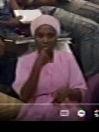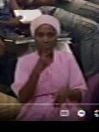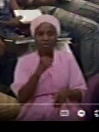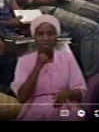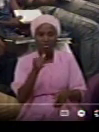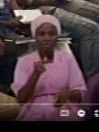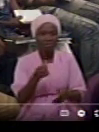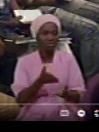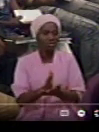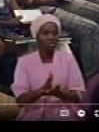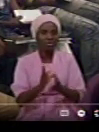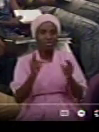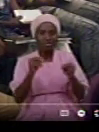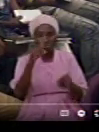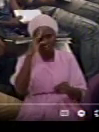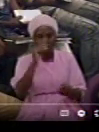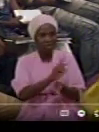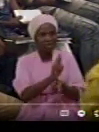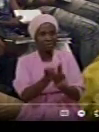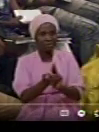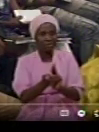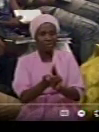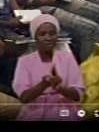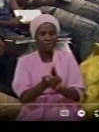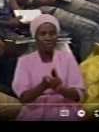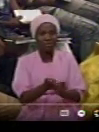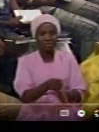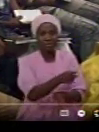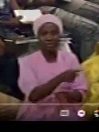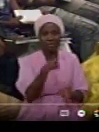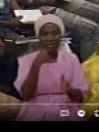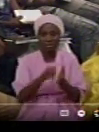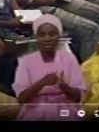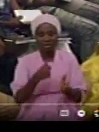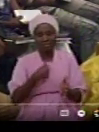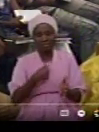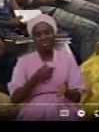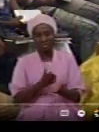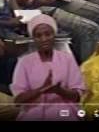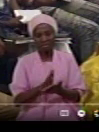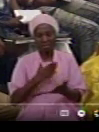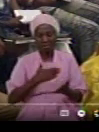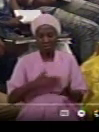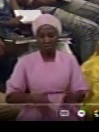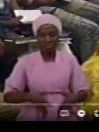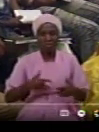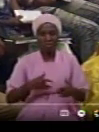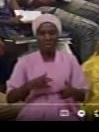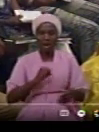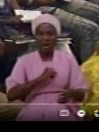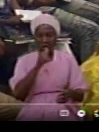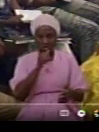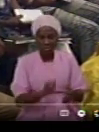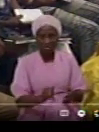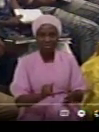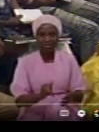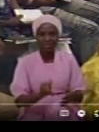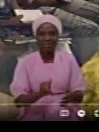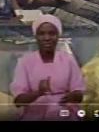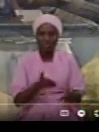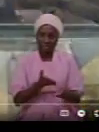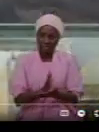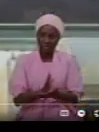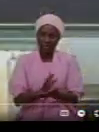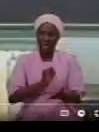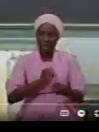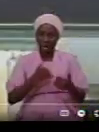wickedness. They say, I'm still all right. I'm still in the faith. I still believe. I have only one God.